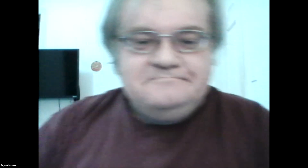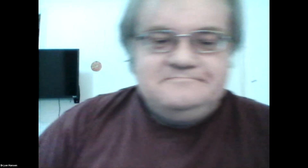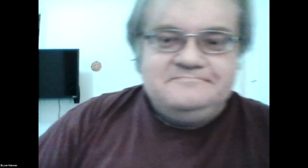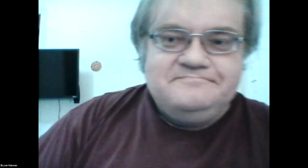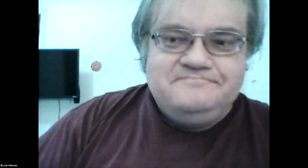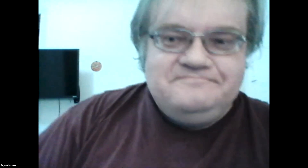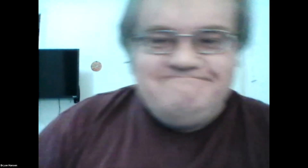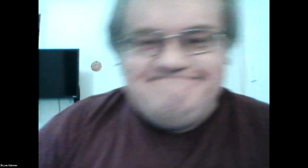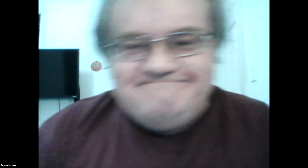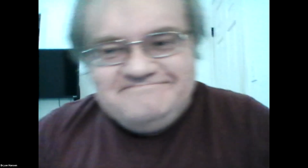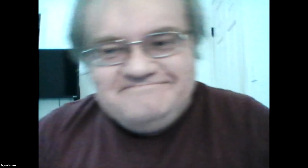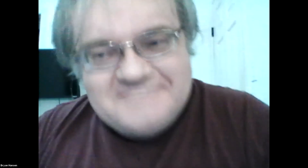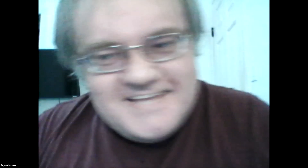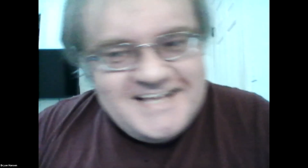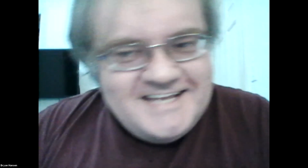Mm, mm.